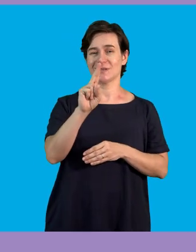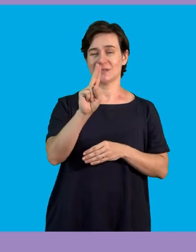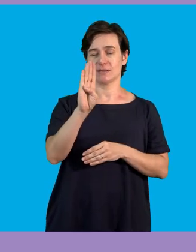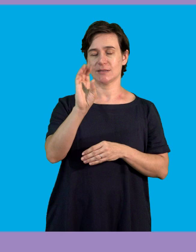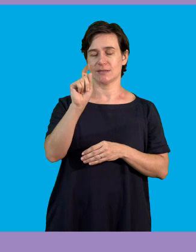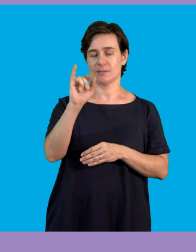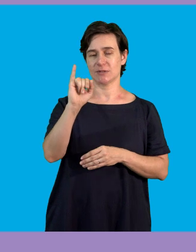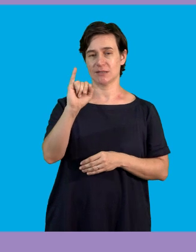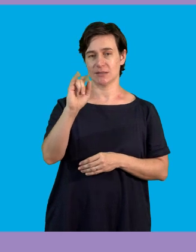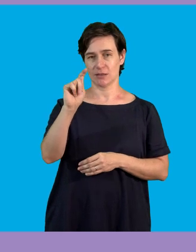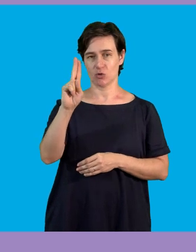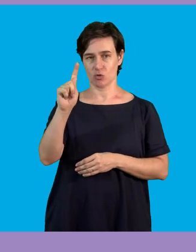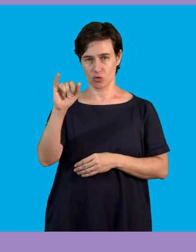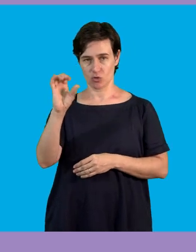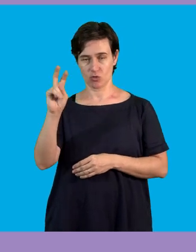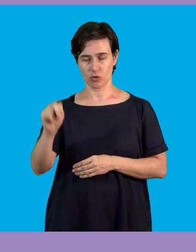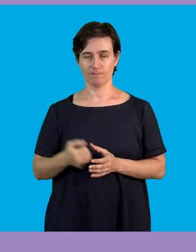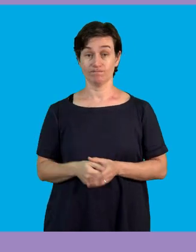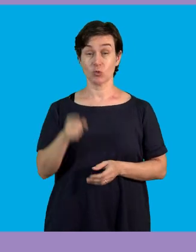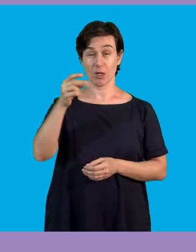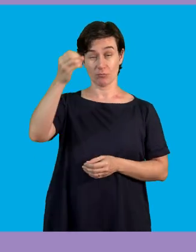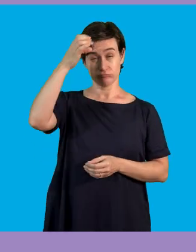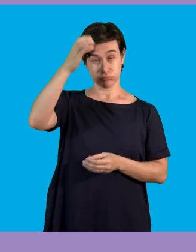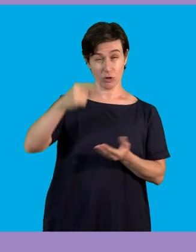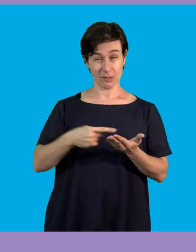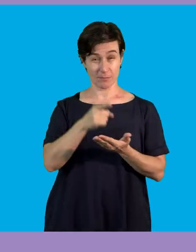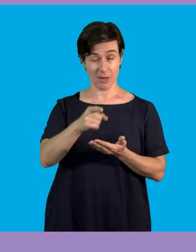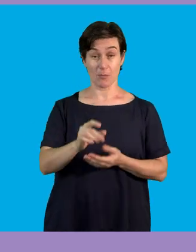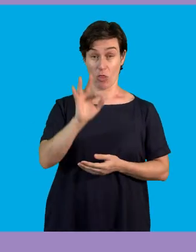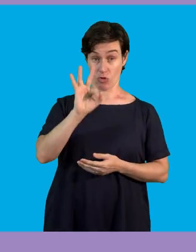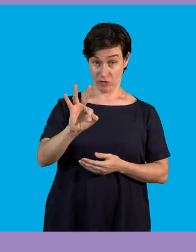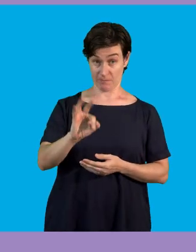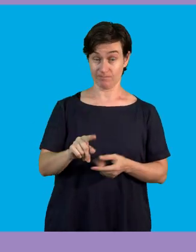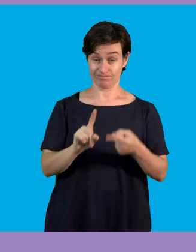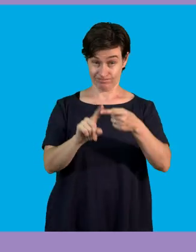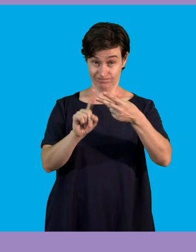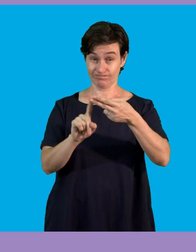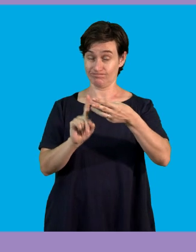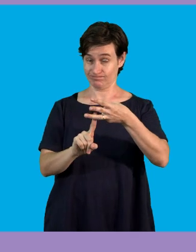substitution. We've divided then our concept map into three steps